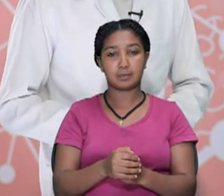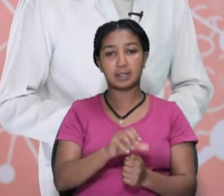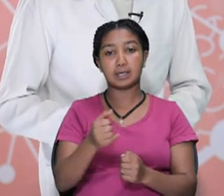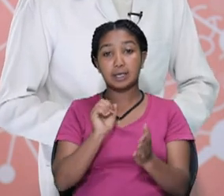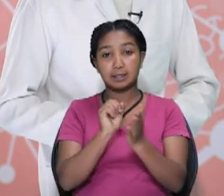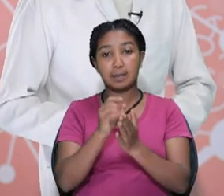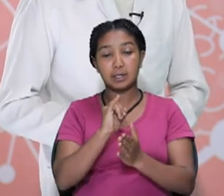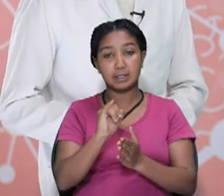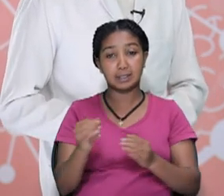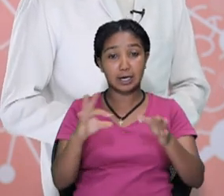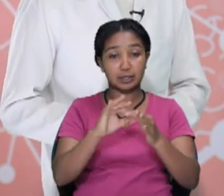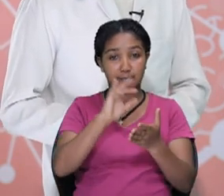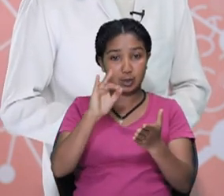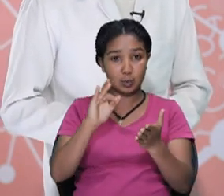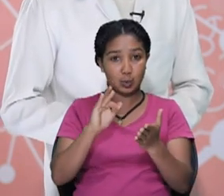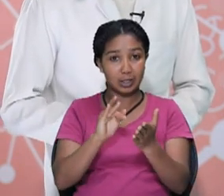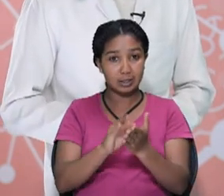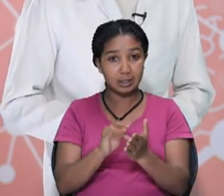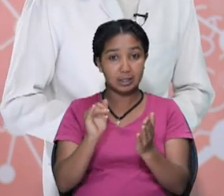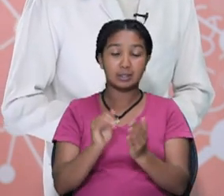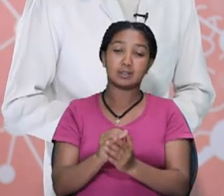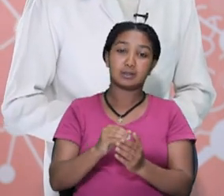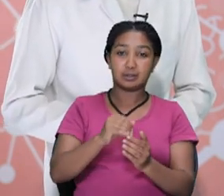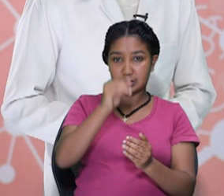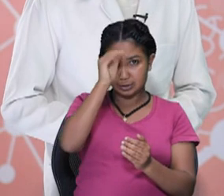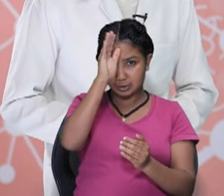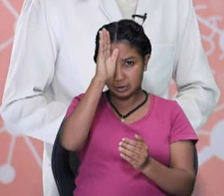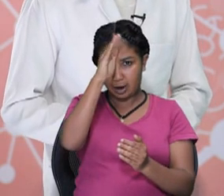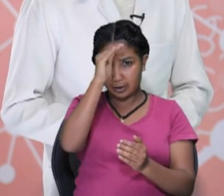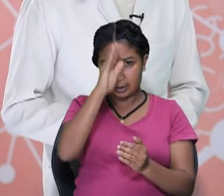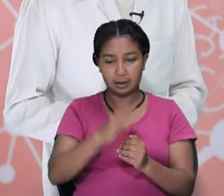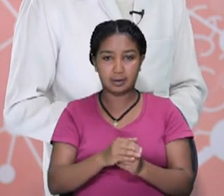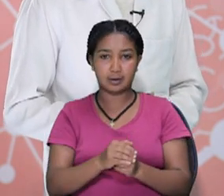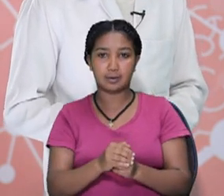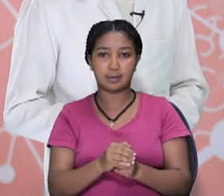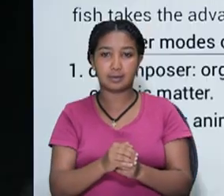The other example is the relationship between shark and the remora fish.